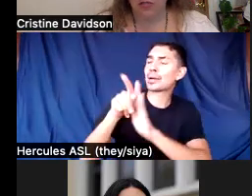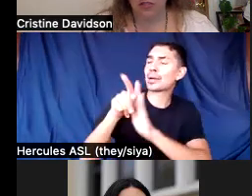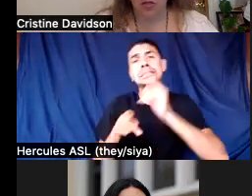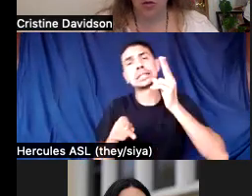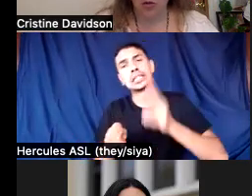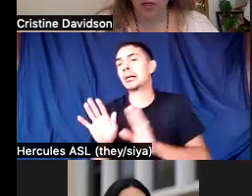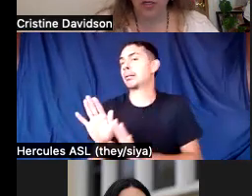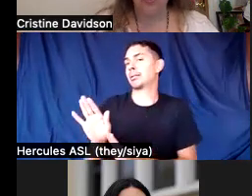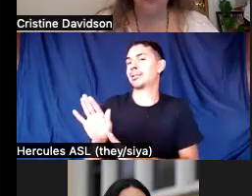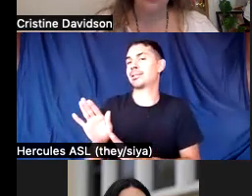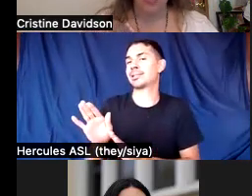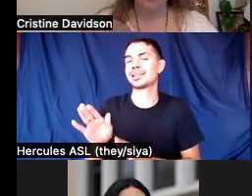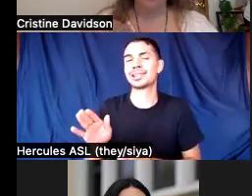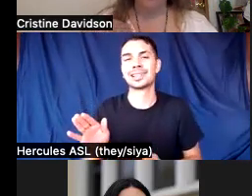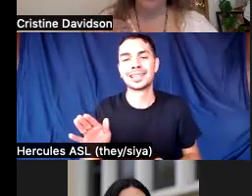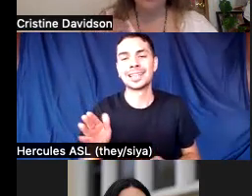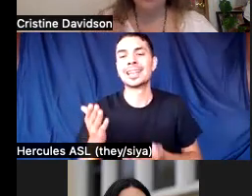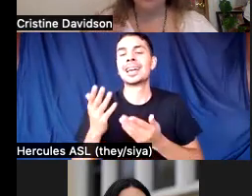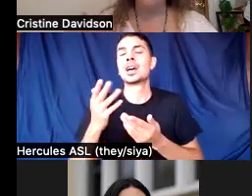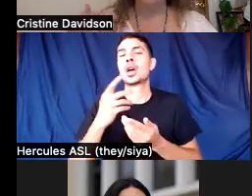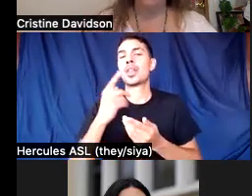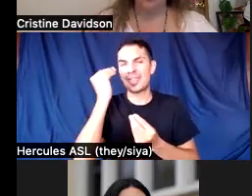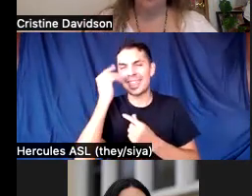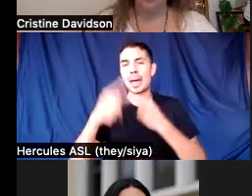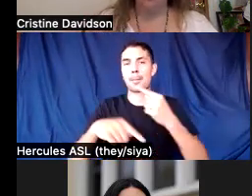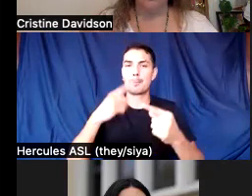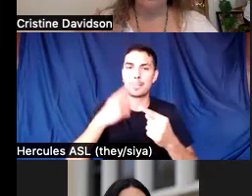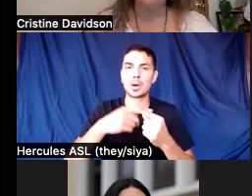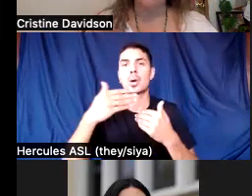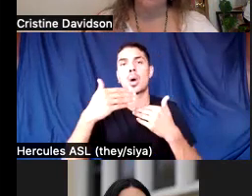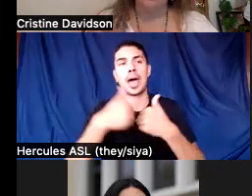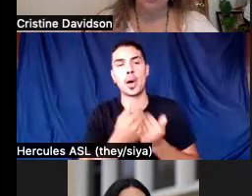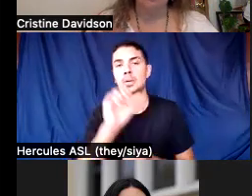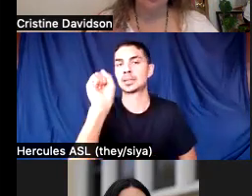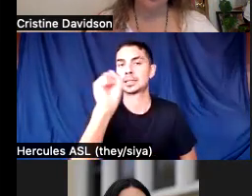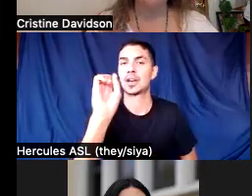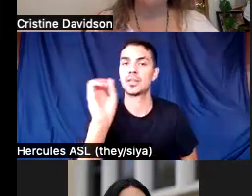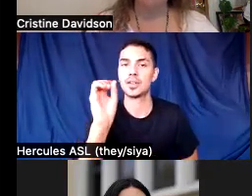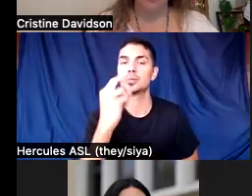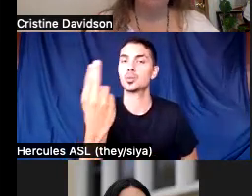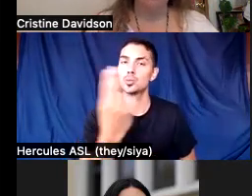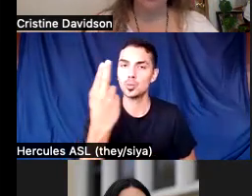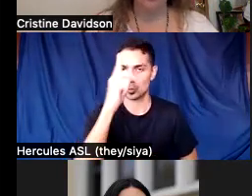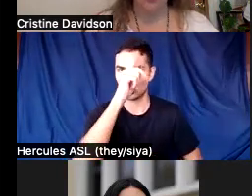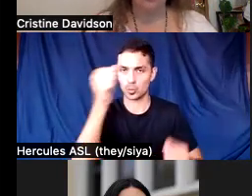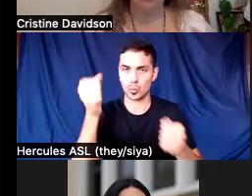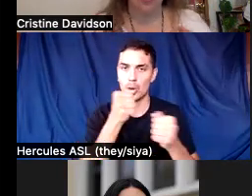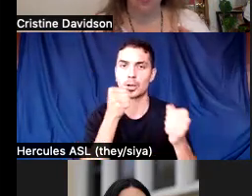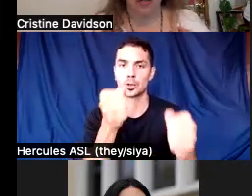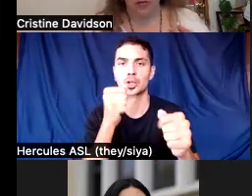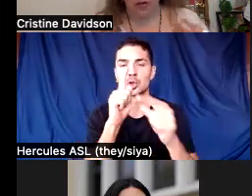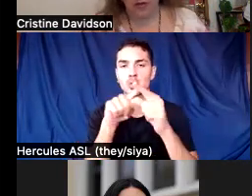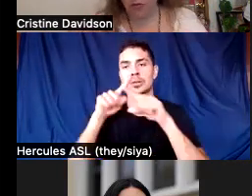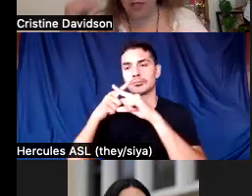may use, we're going to use our own instinct and discernment when it's time to share some of that information with somebody